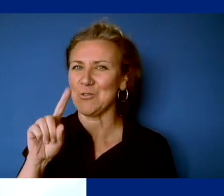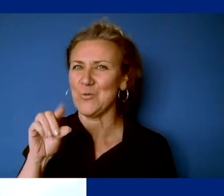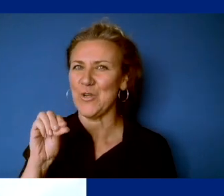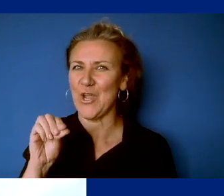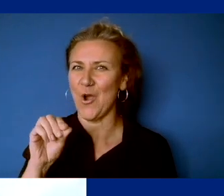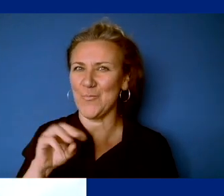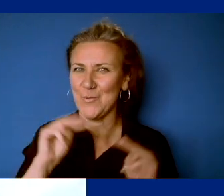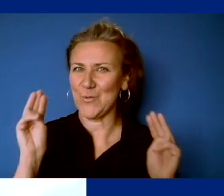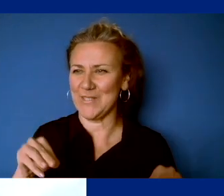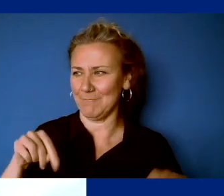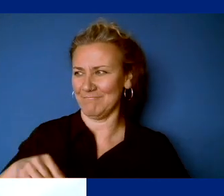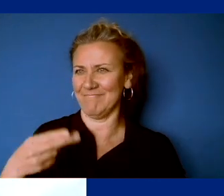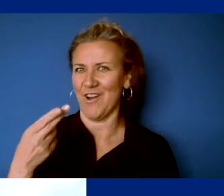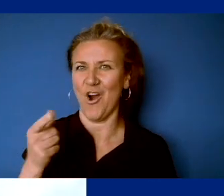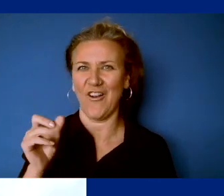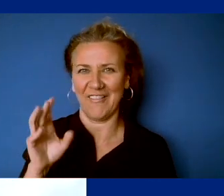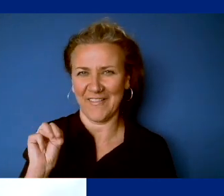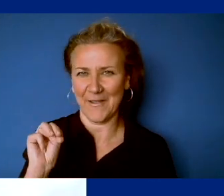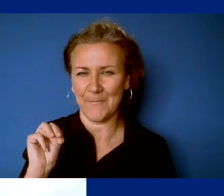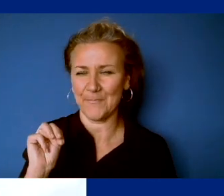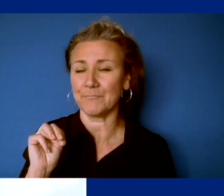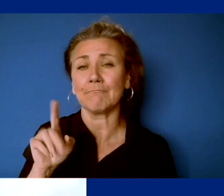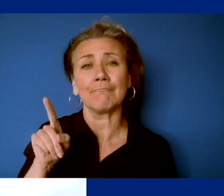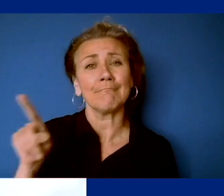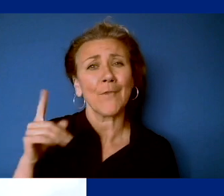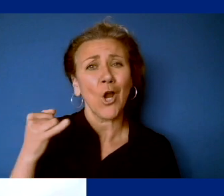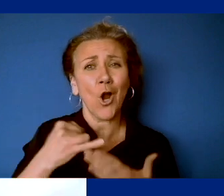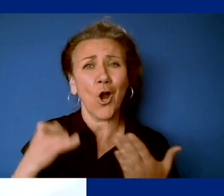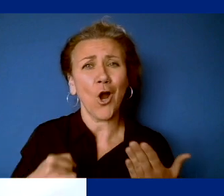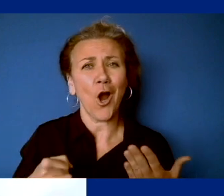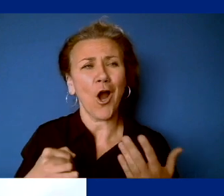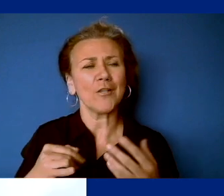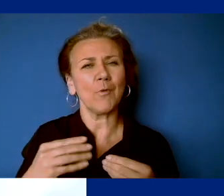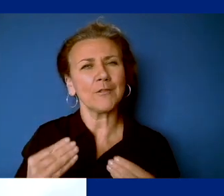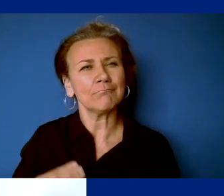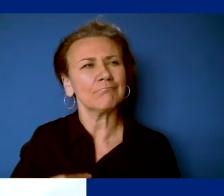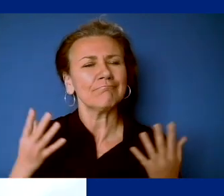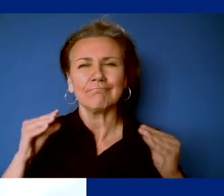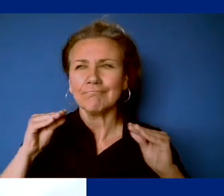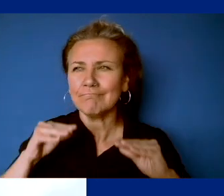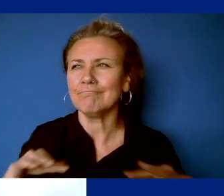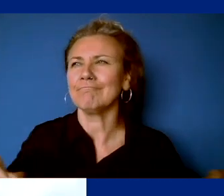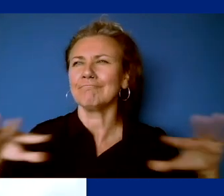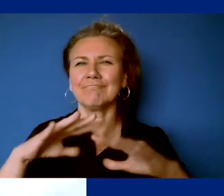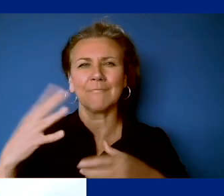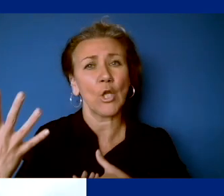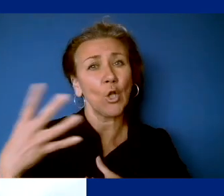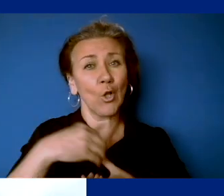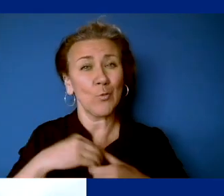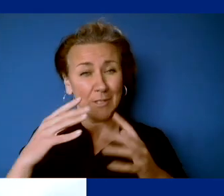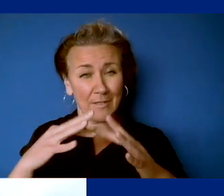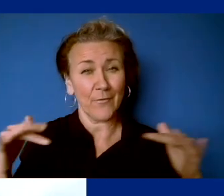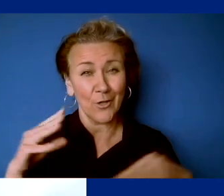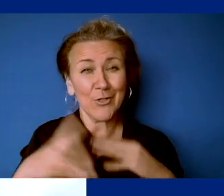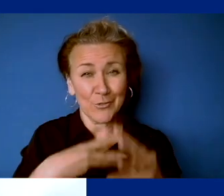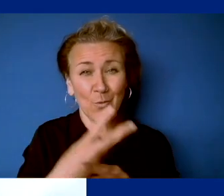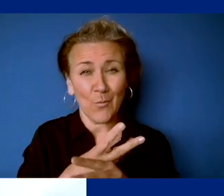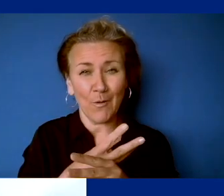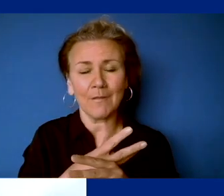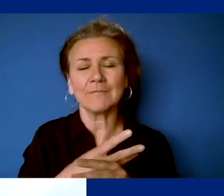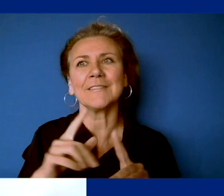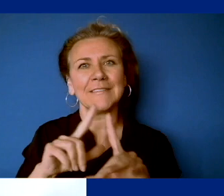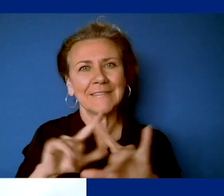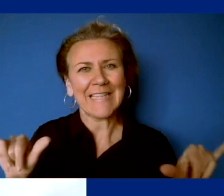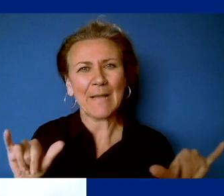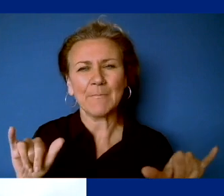and the Studio Museum in Harlem. Not only is Jordan sharing her art to inspire a more diverse and inclusive world, but she is